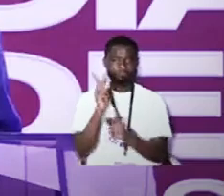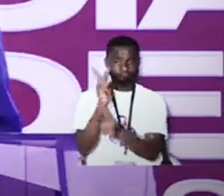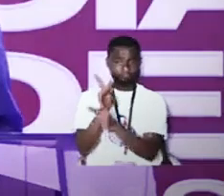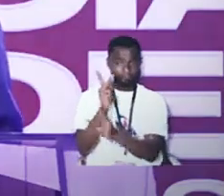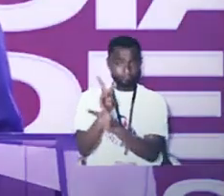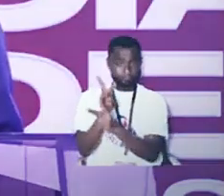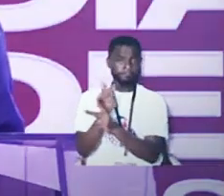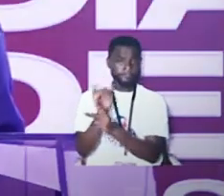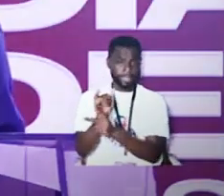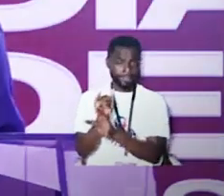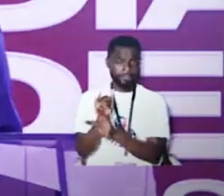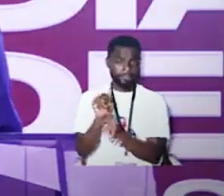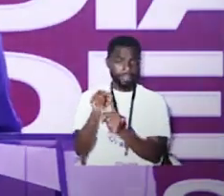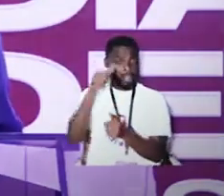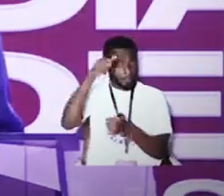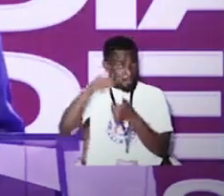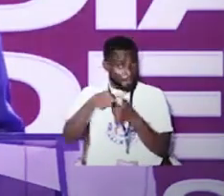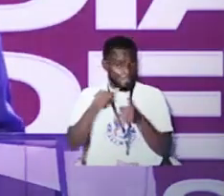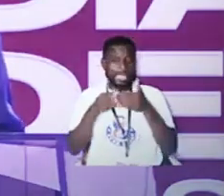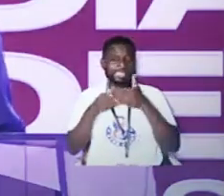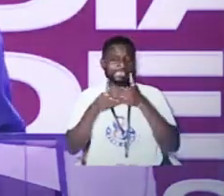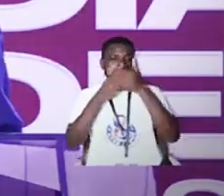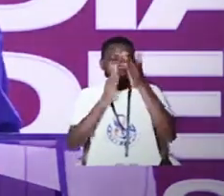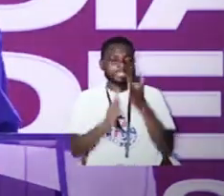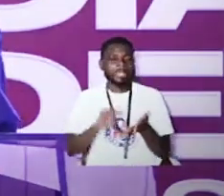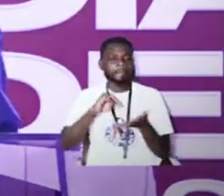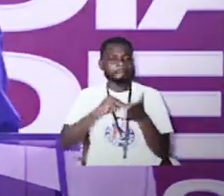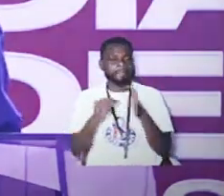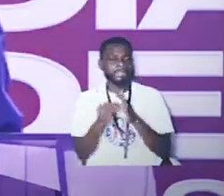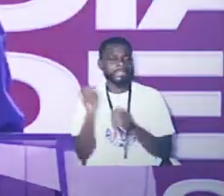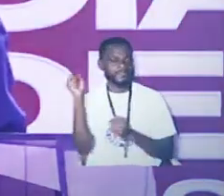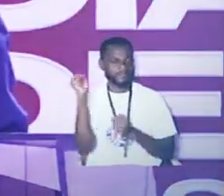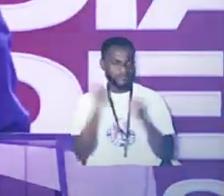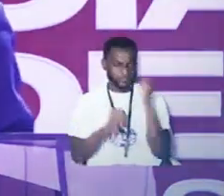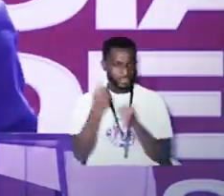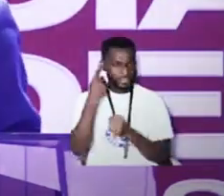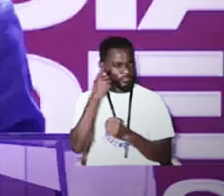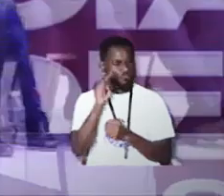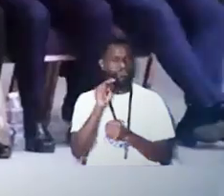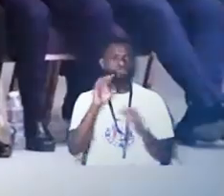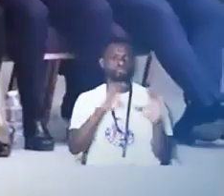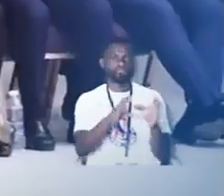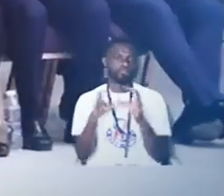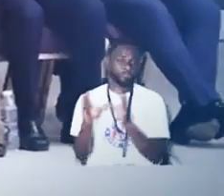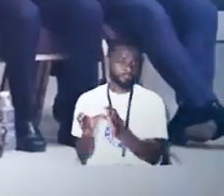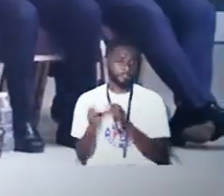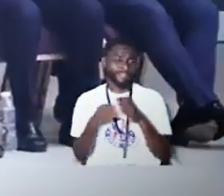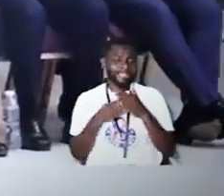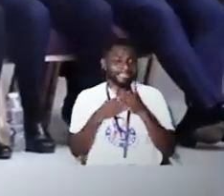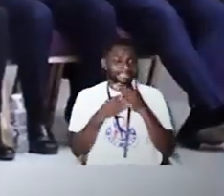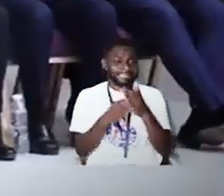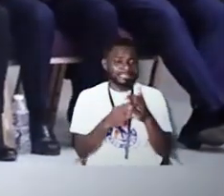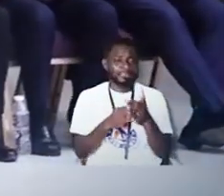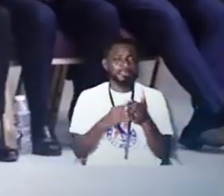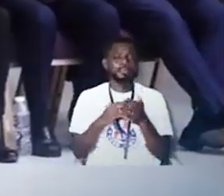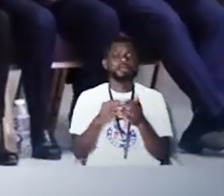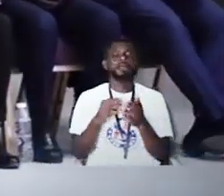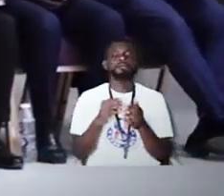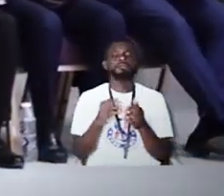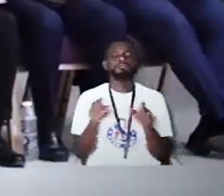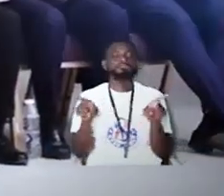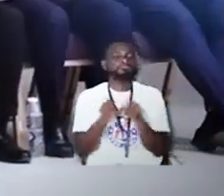that leadership is about fighting your constituents' battles. See, leadership is